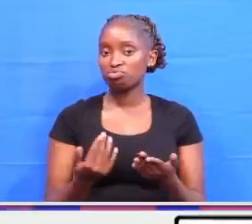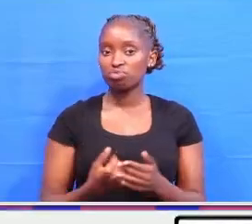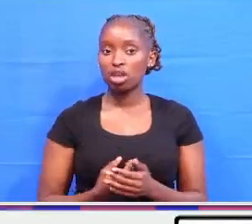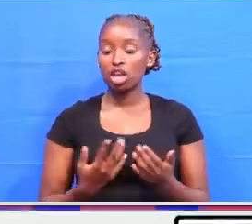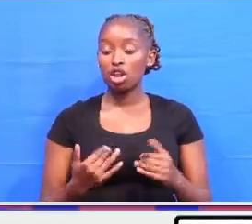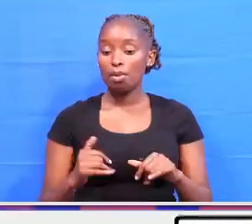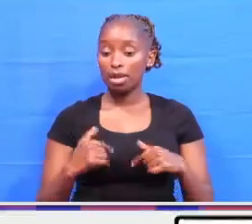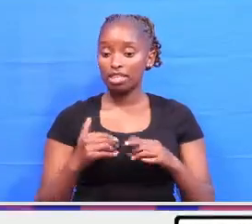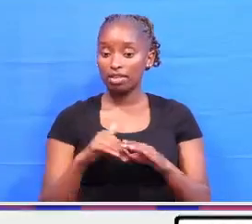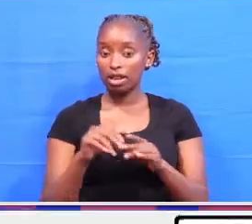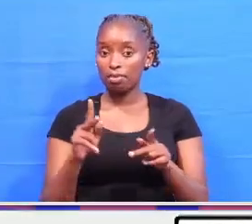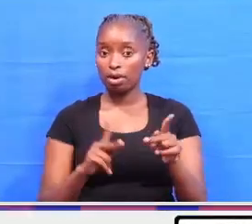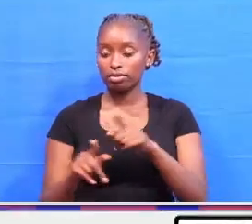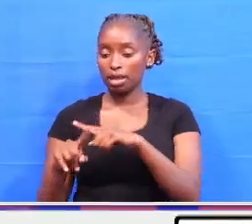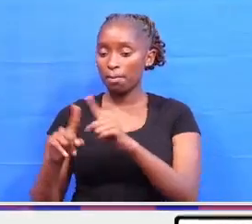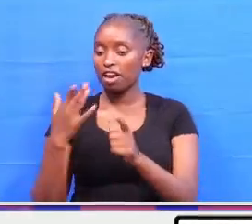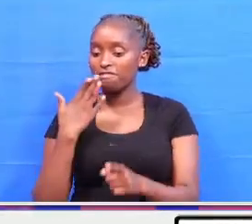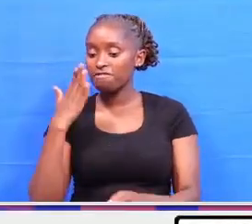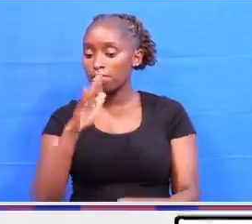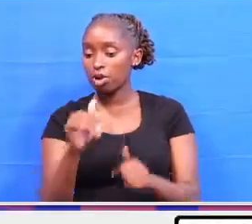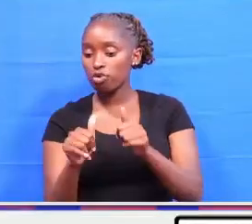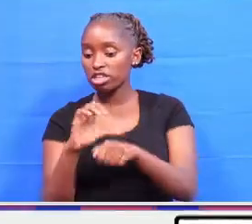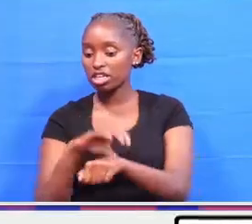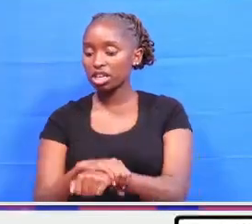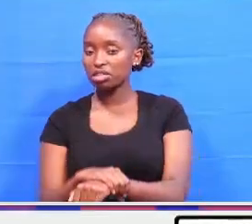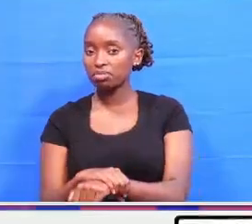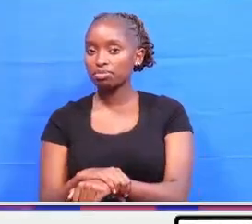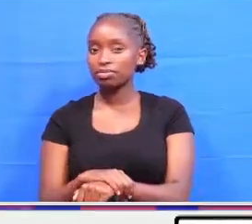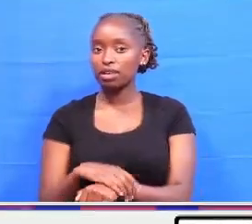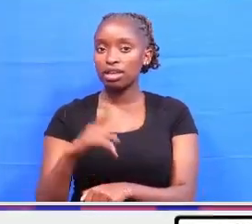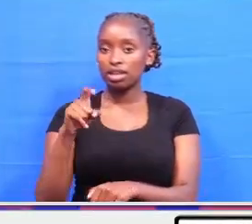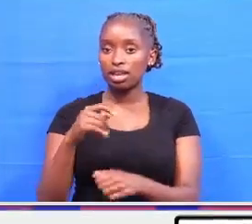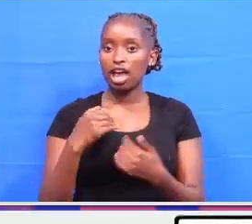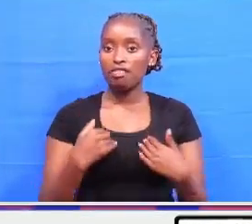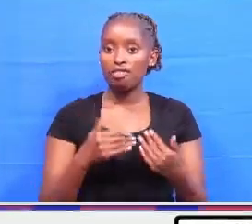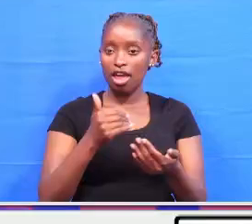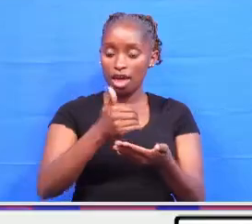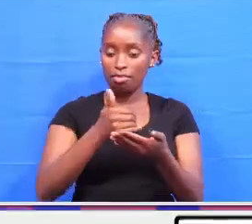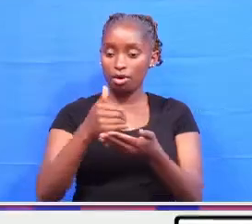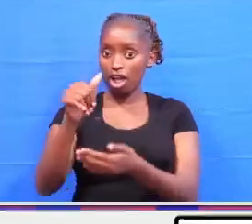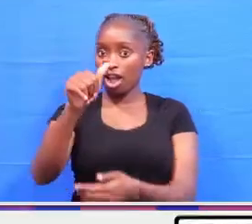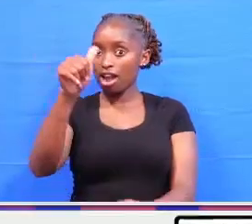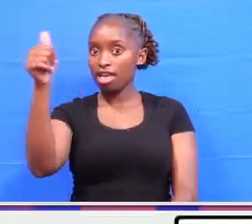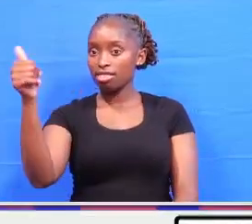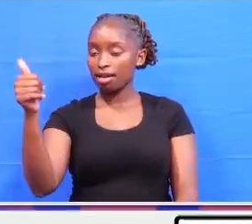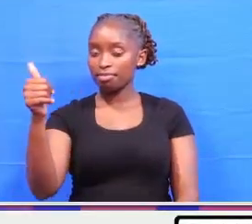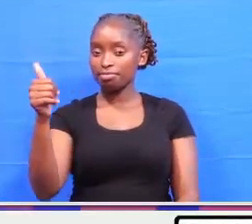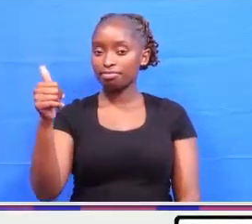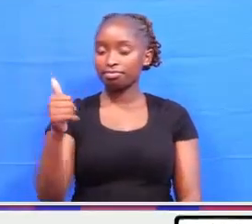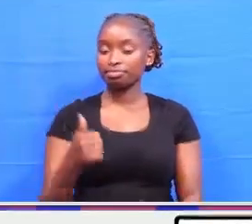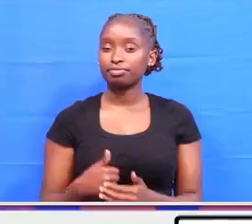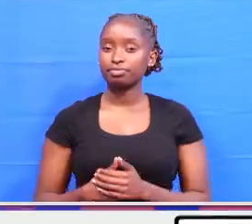still in the process, but the feedback you get, you actually need to get to employ another, mm-hmm,